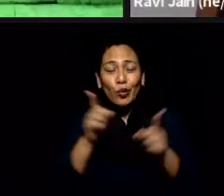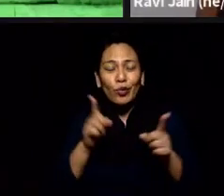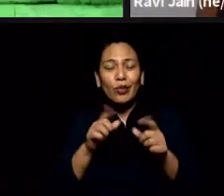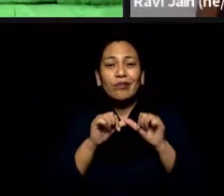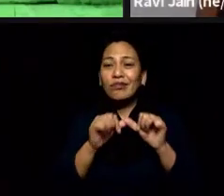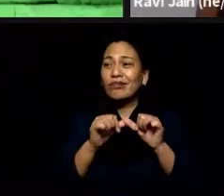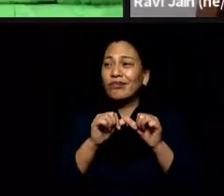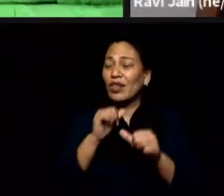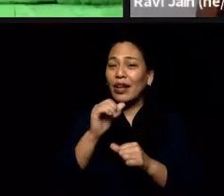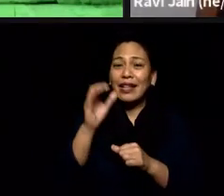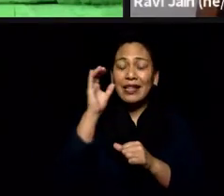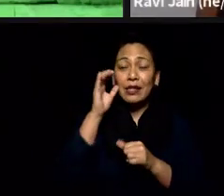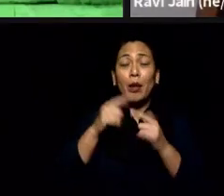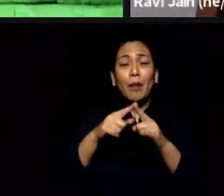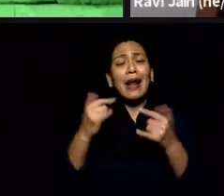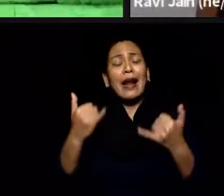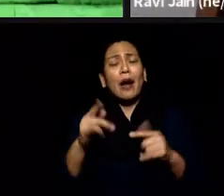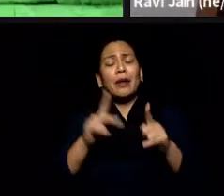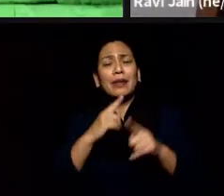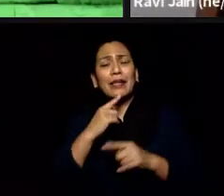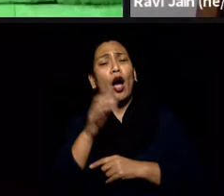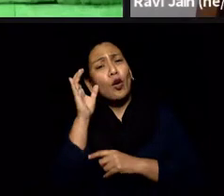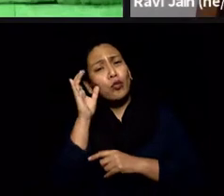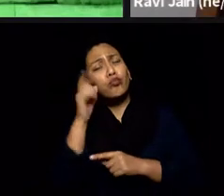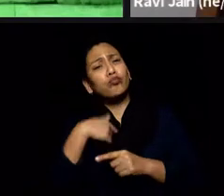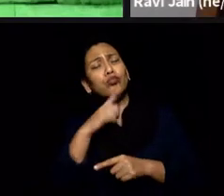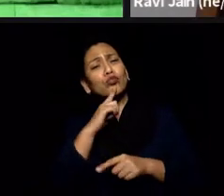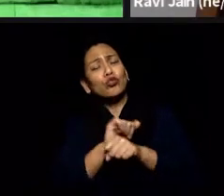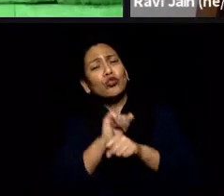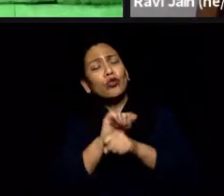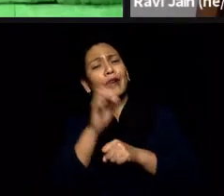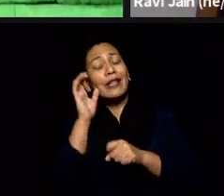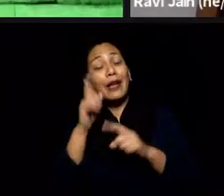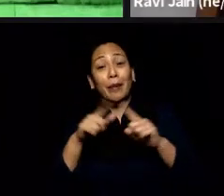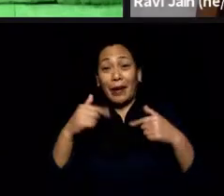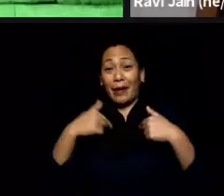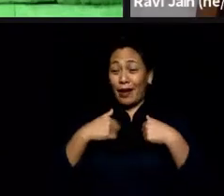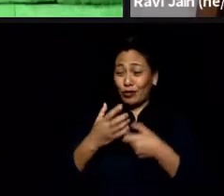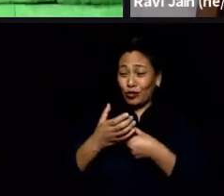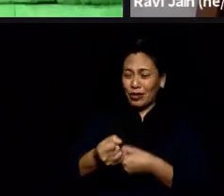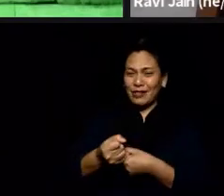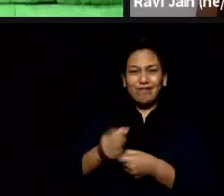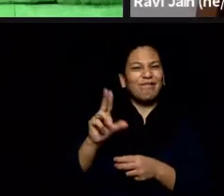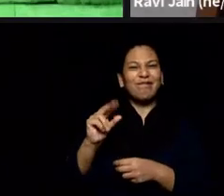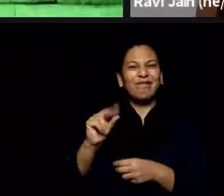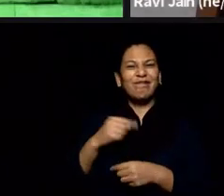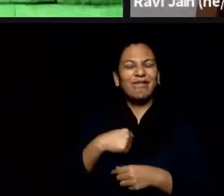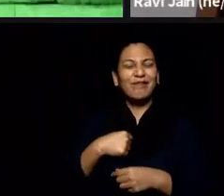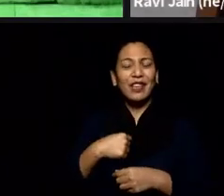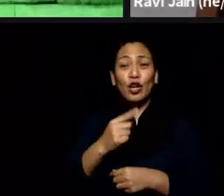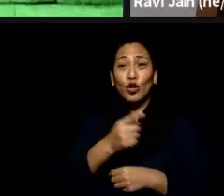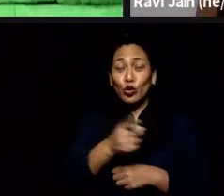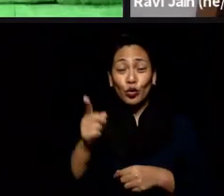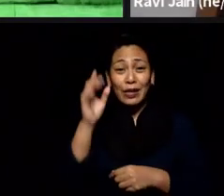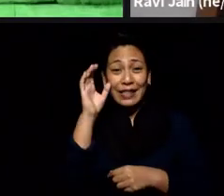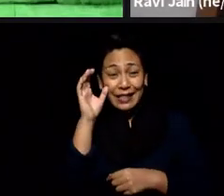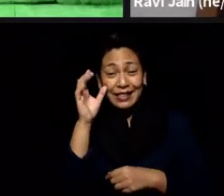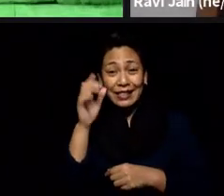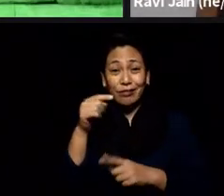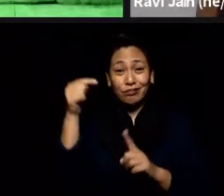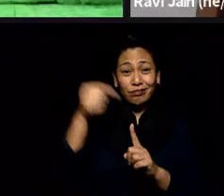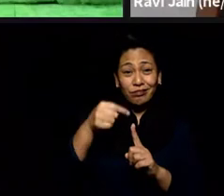And right now everyone's saying they're listening, and I don't trust it. And I don't trust how you're listening or what you're listening